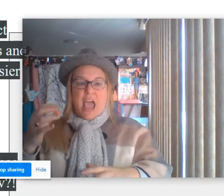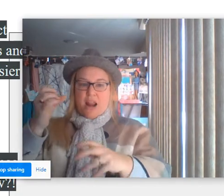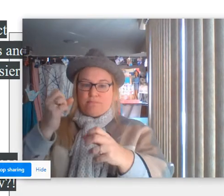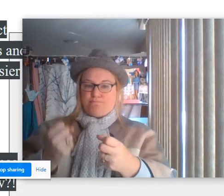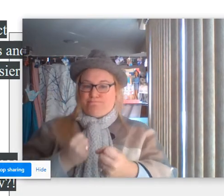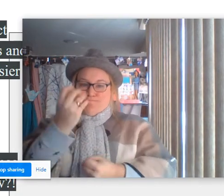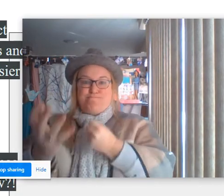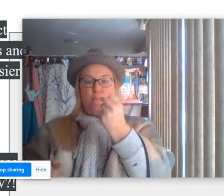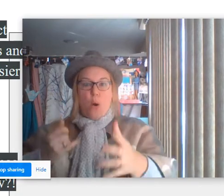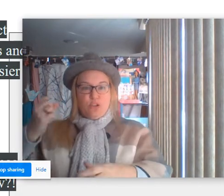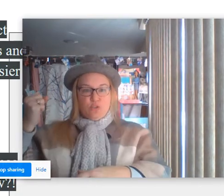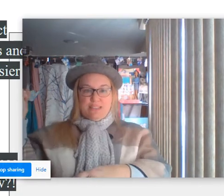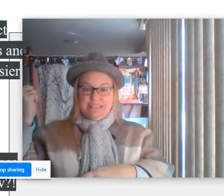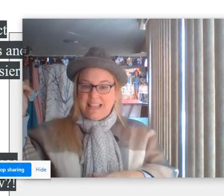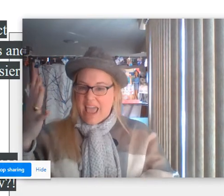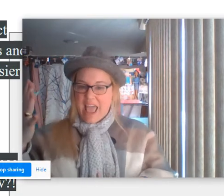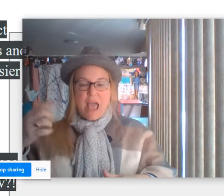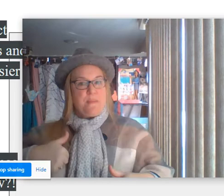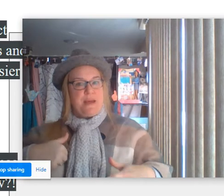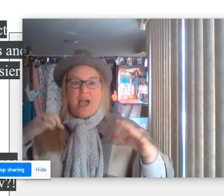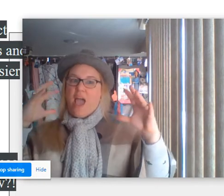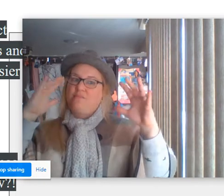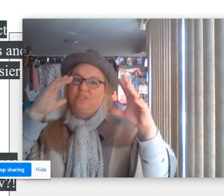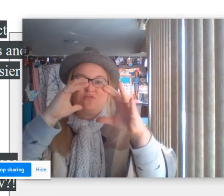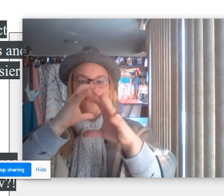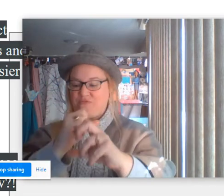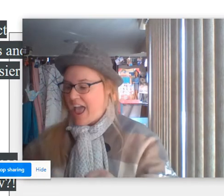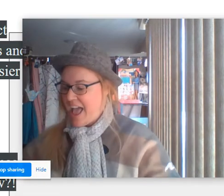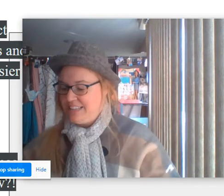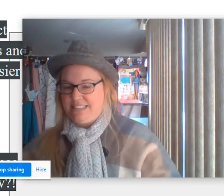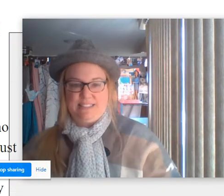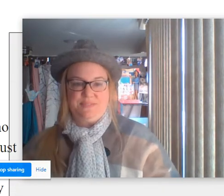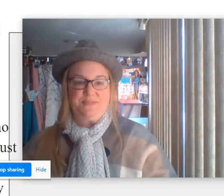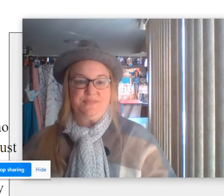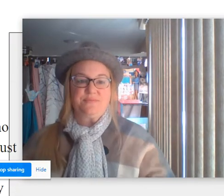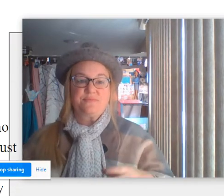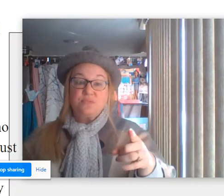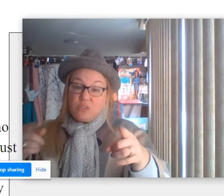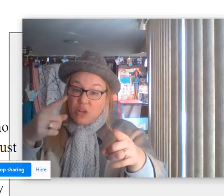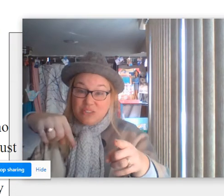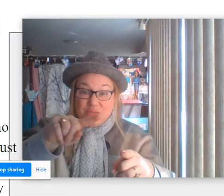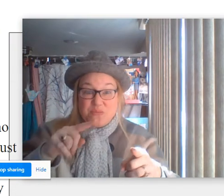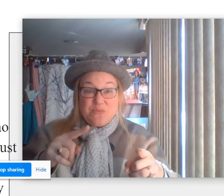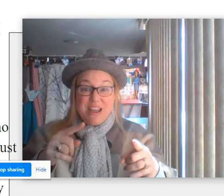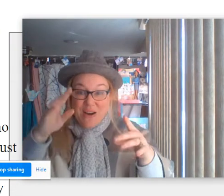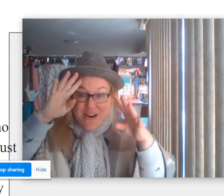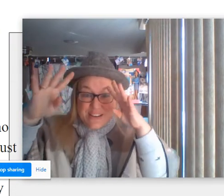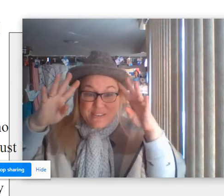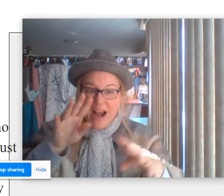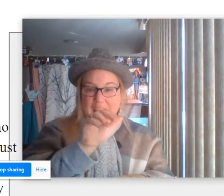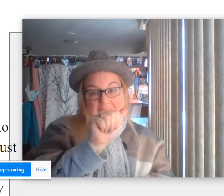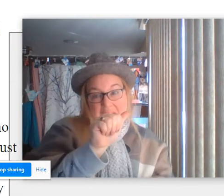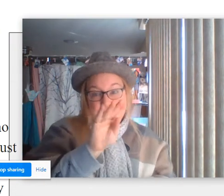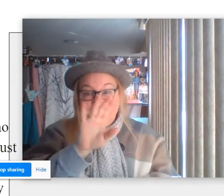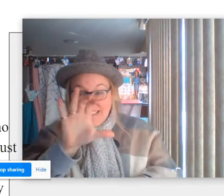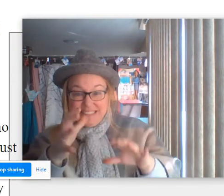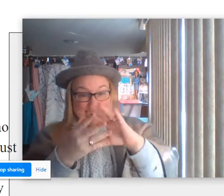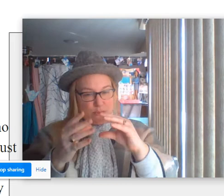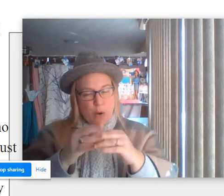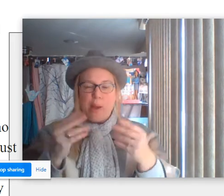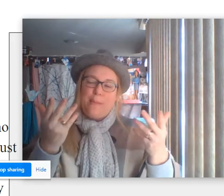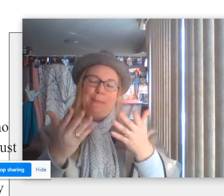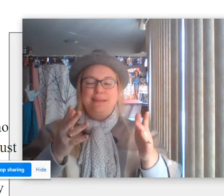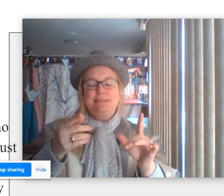just fascinated with it. Okay. So we are going to work on what's called ABC stories. You might also hear them called A to